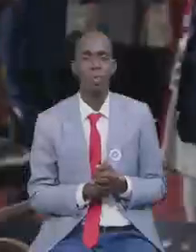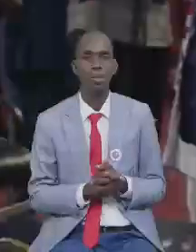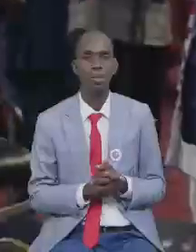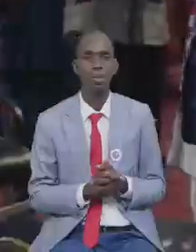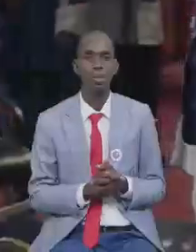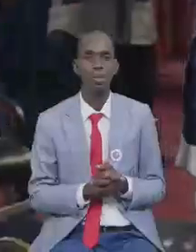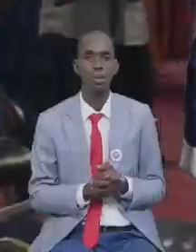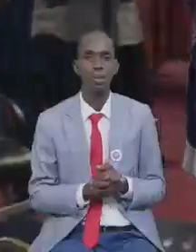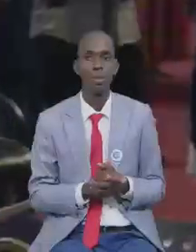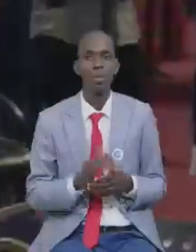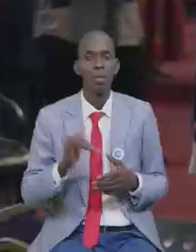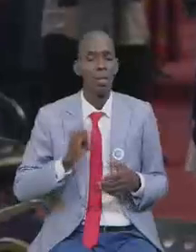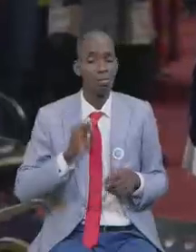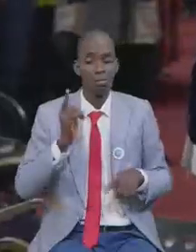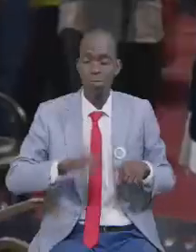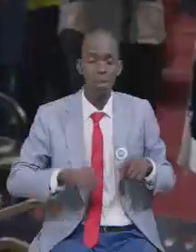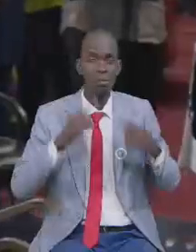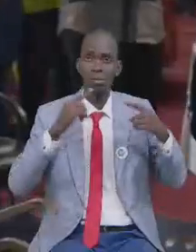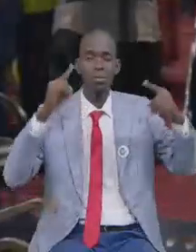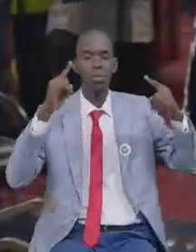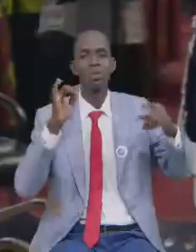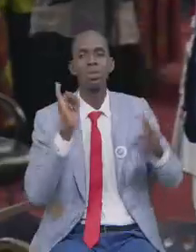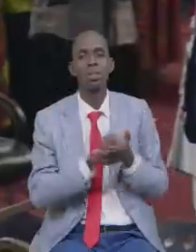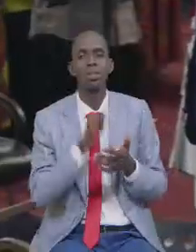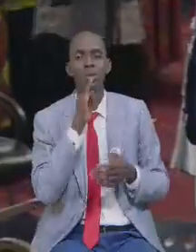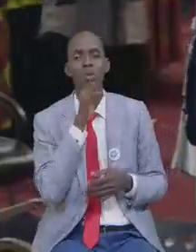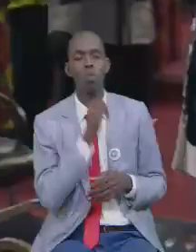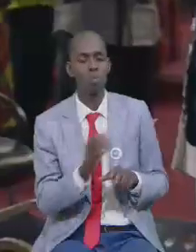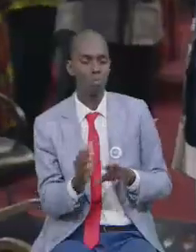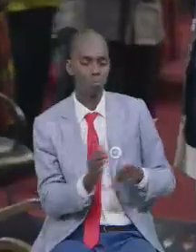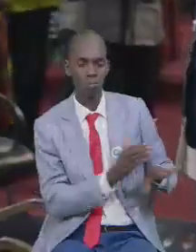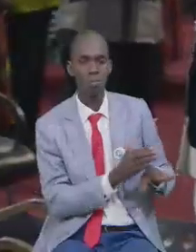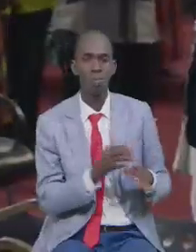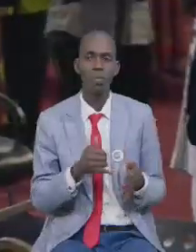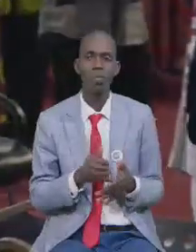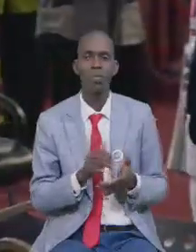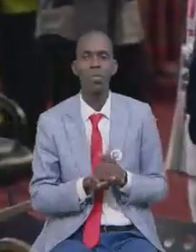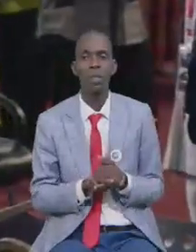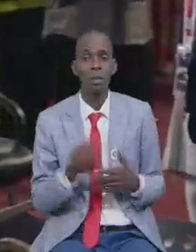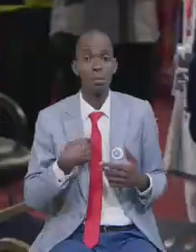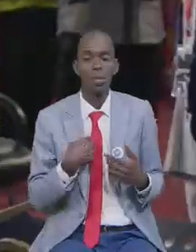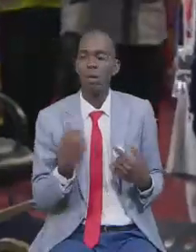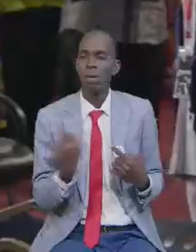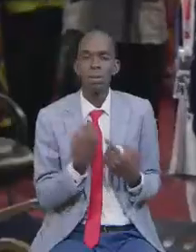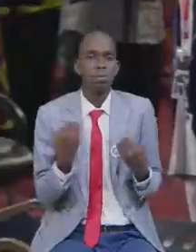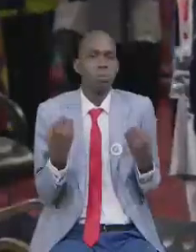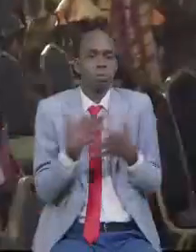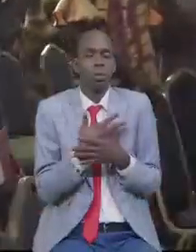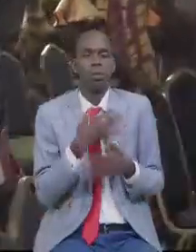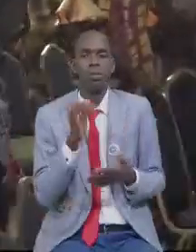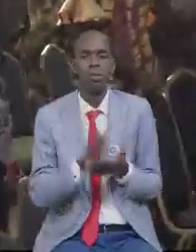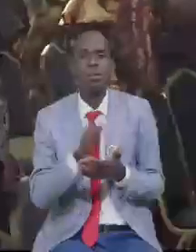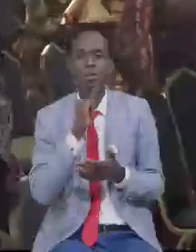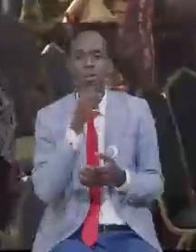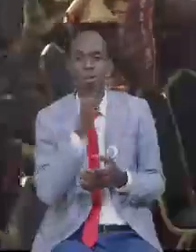I could never make it. Old song. I'm afraid. Old